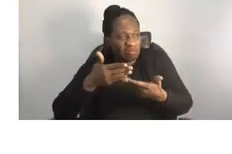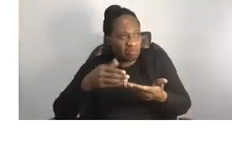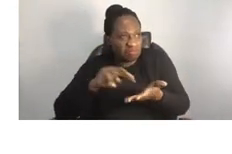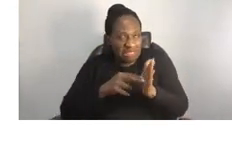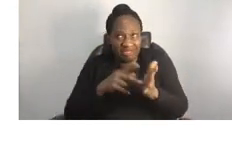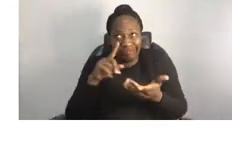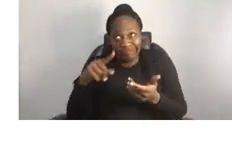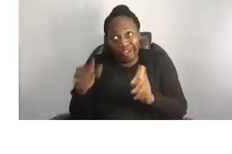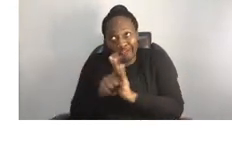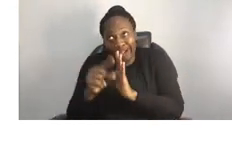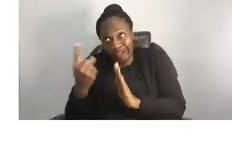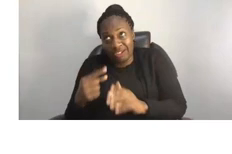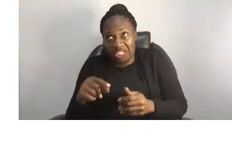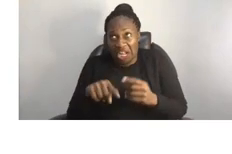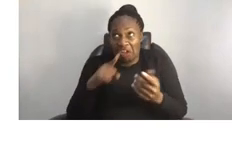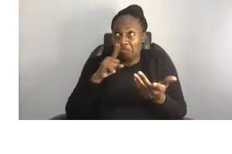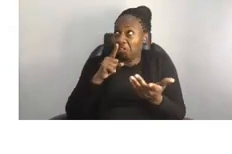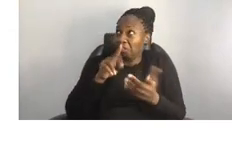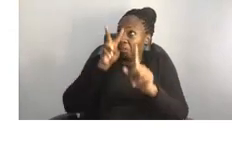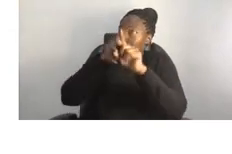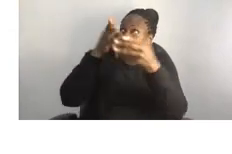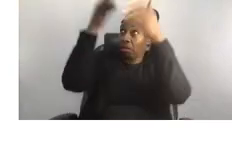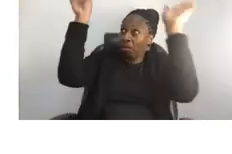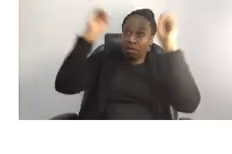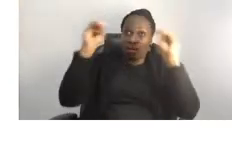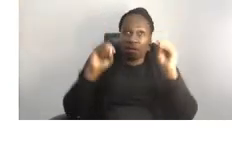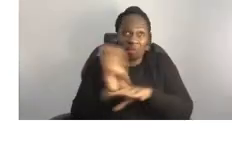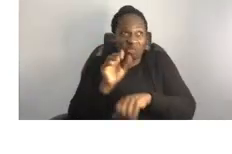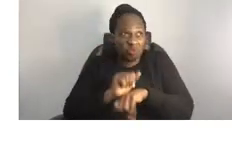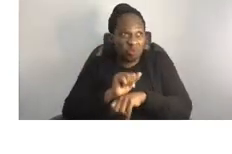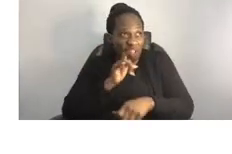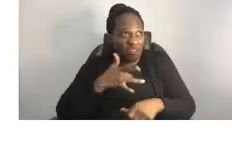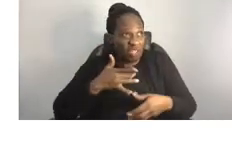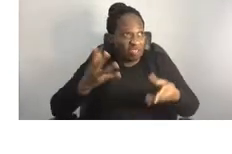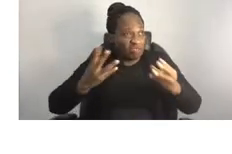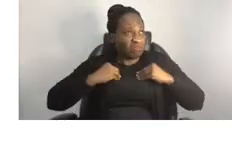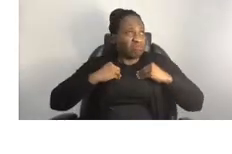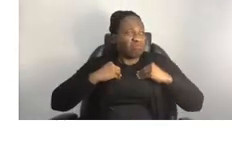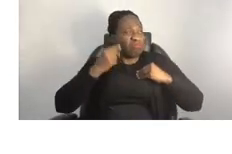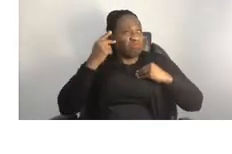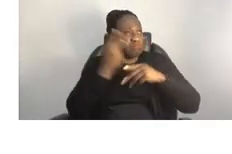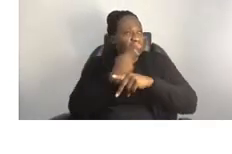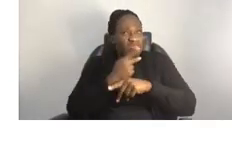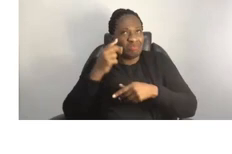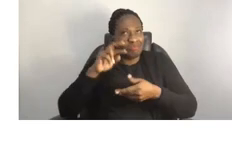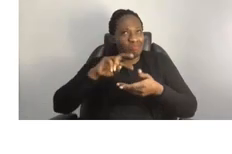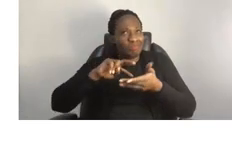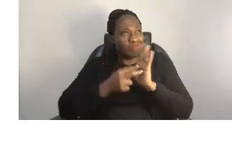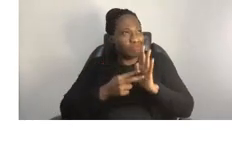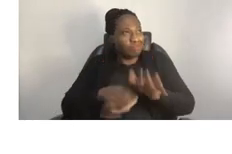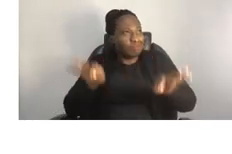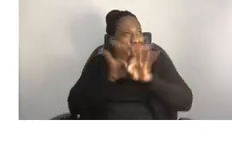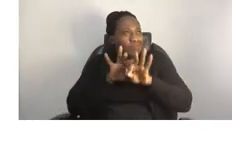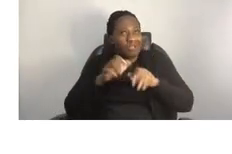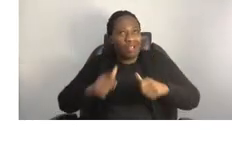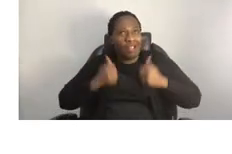It's not worth anything in the grand scheme. Busy work doesn't give them agency. Can't see the relevance in their lives.